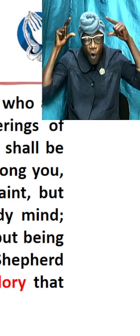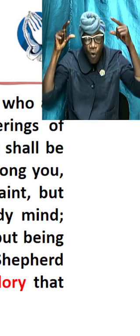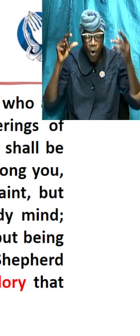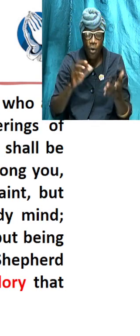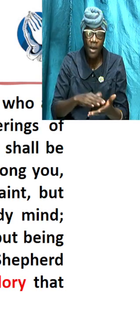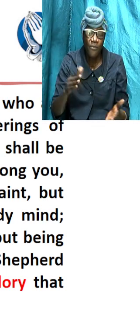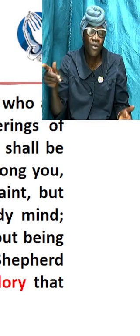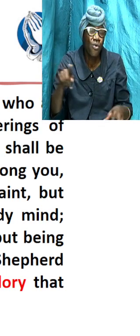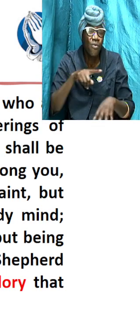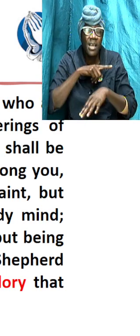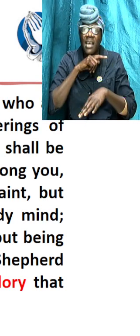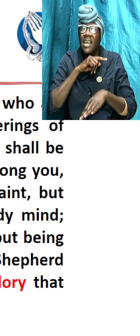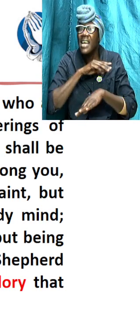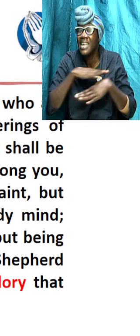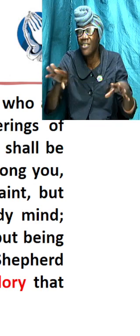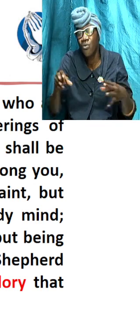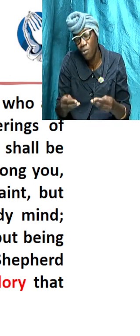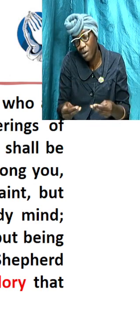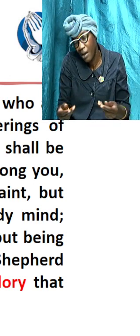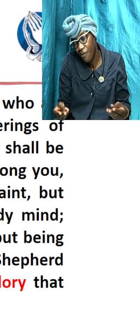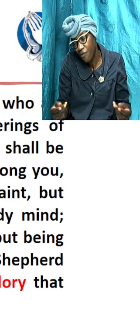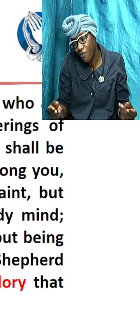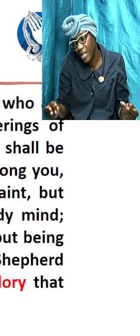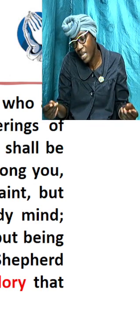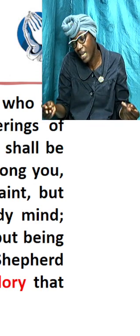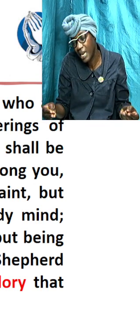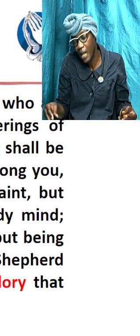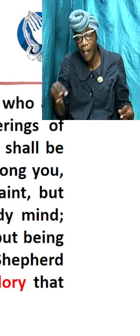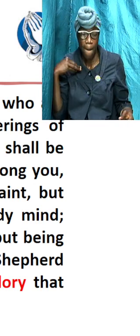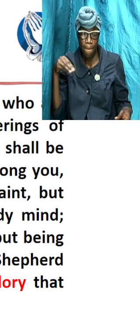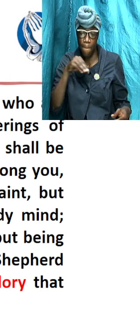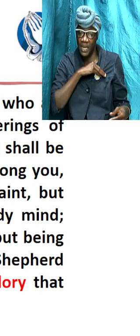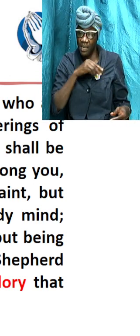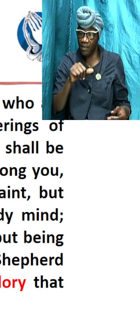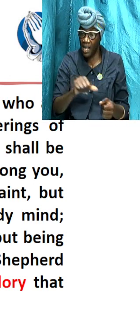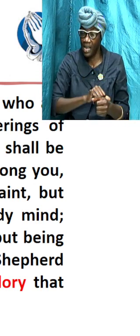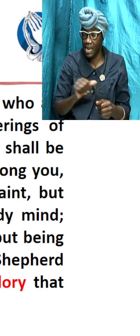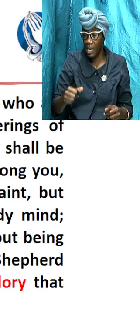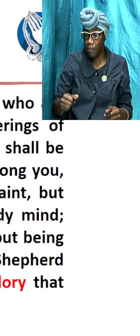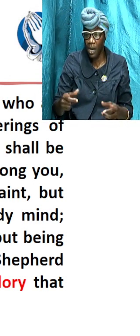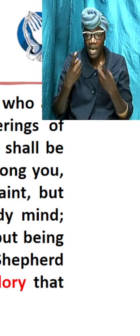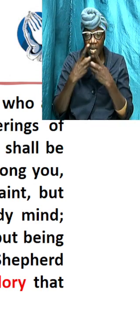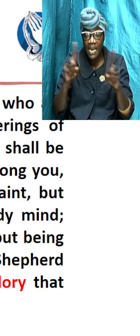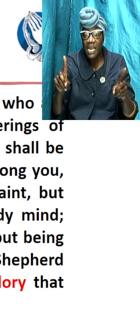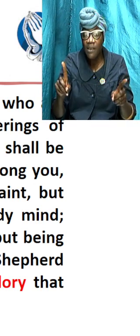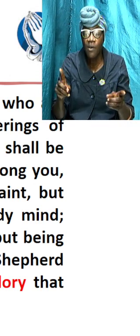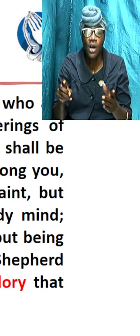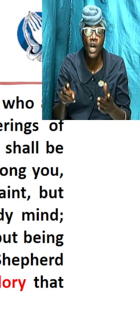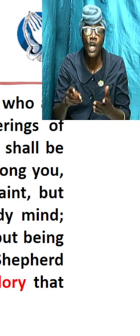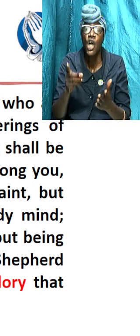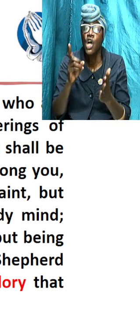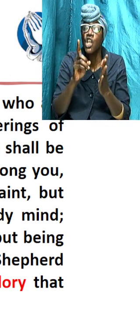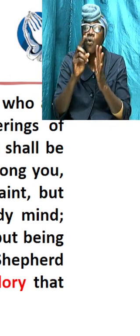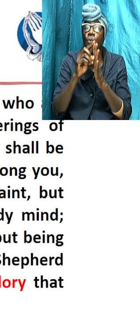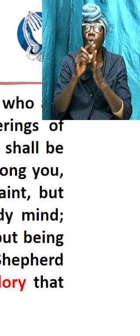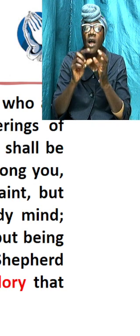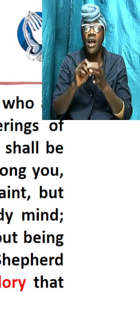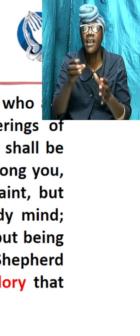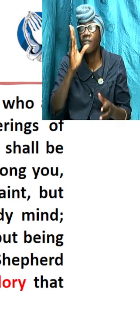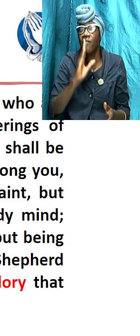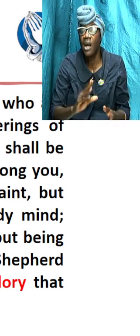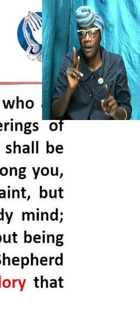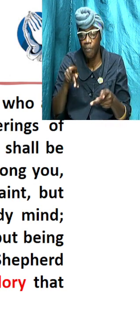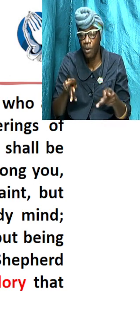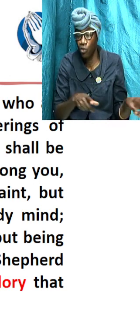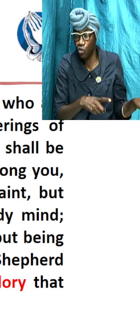away. In other words, ministers, anybody who deliver the word of God, praise God, elders, amen, persons who are